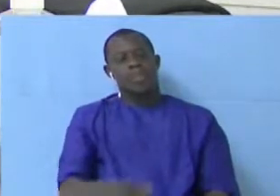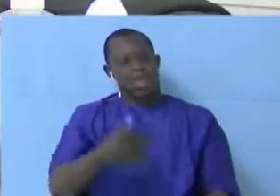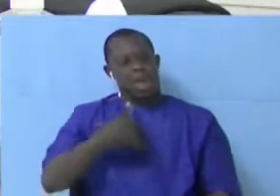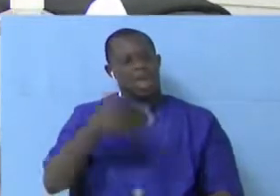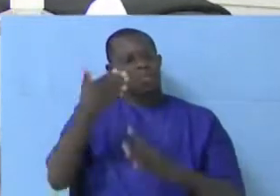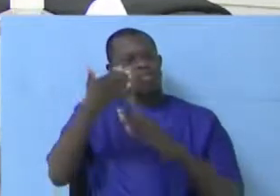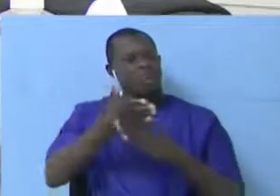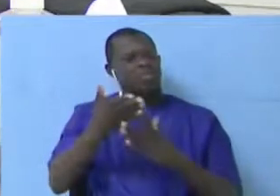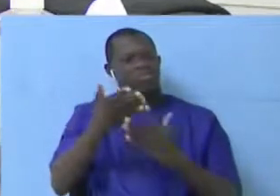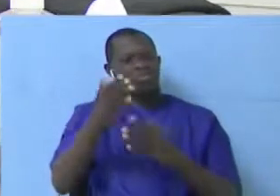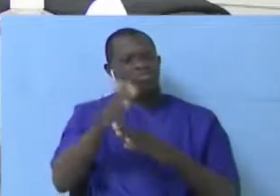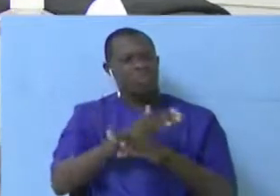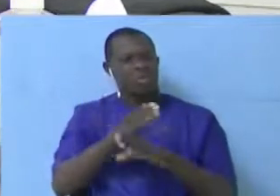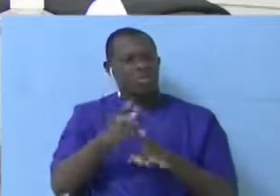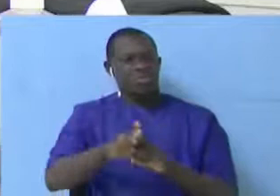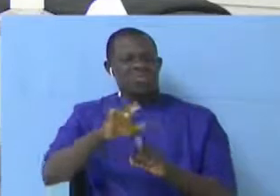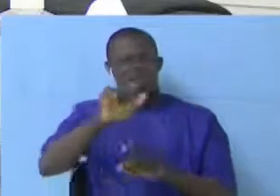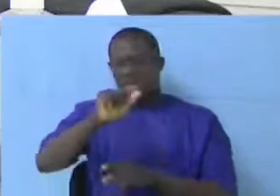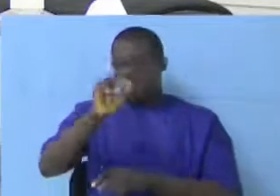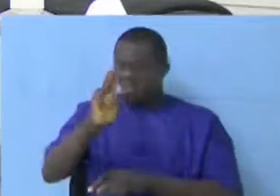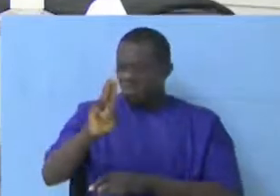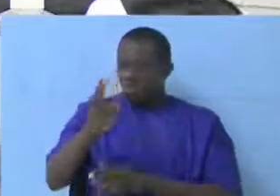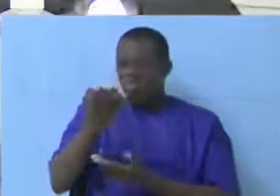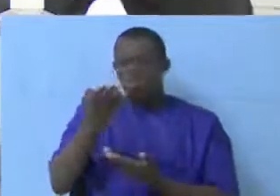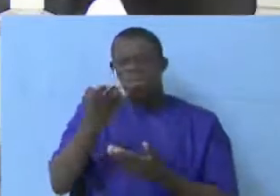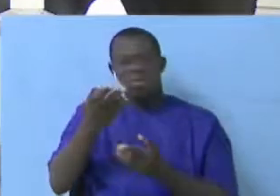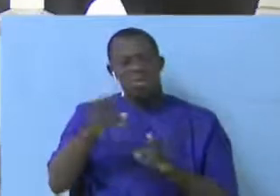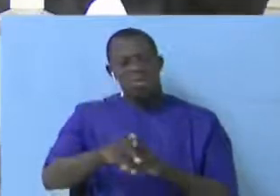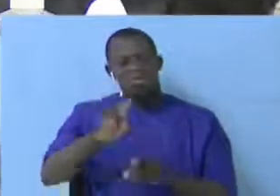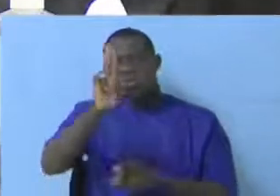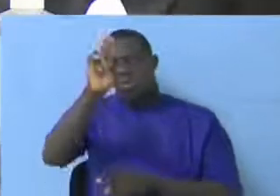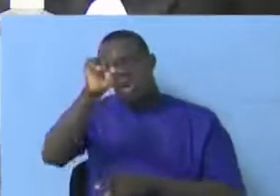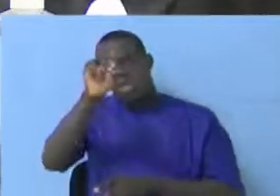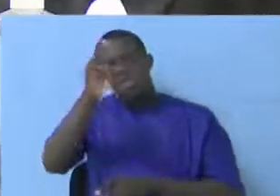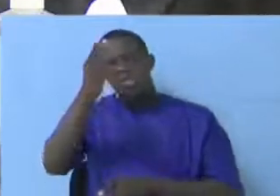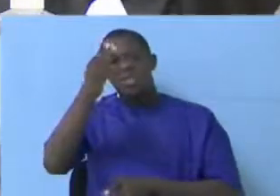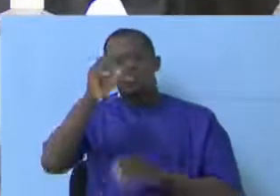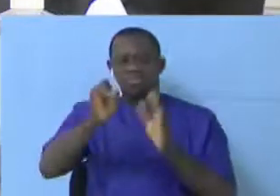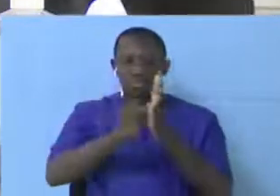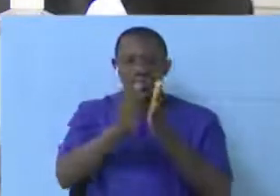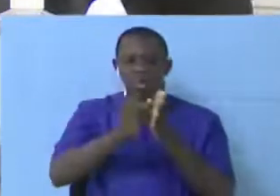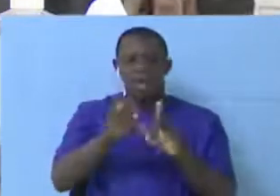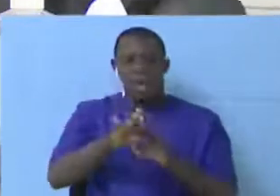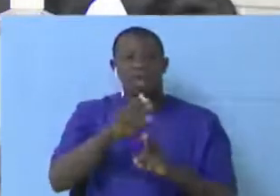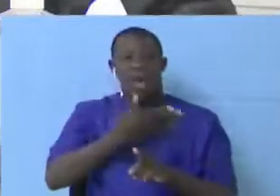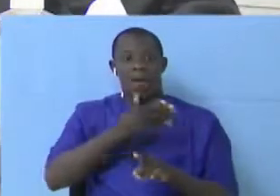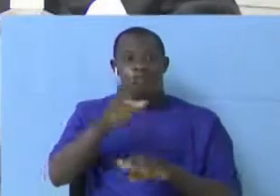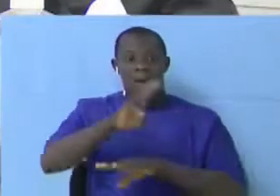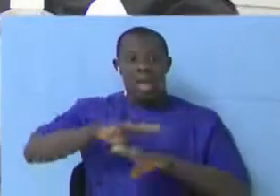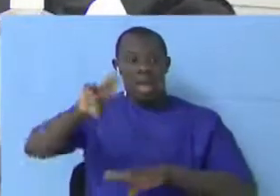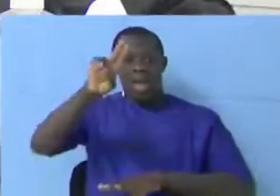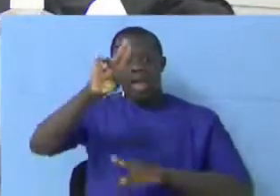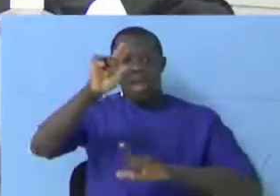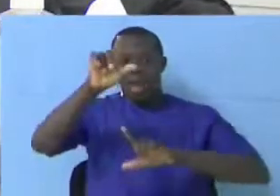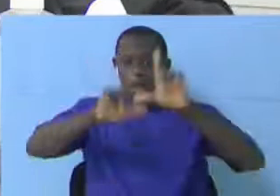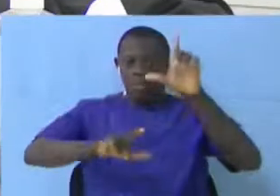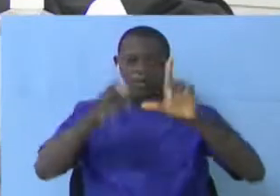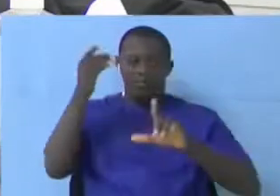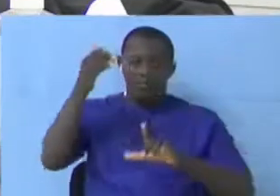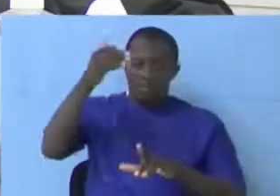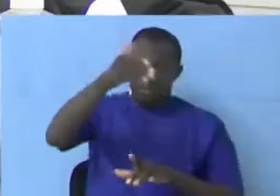a AU fact-finding mission, there was a high-level visit to the land.